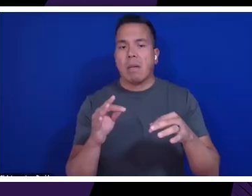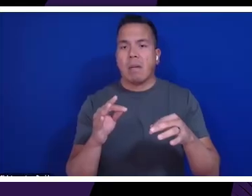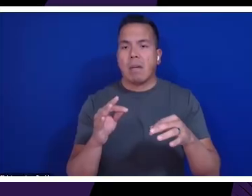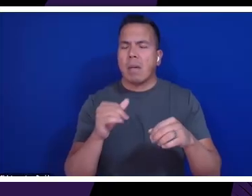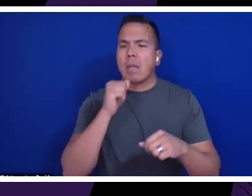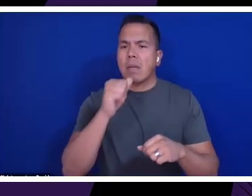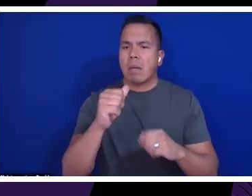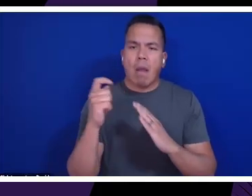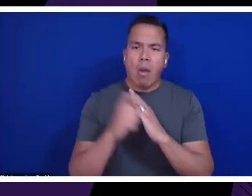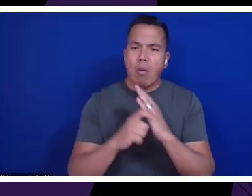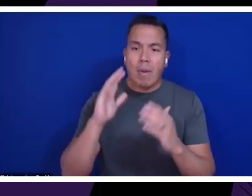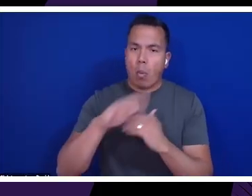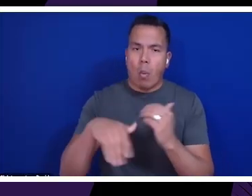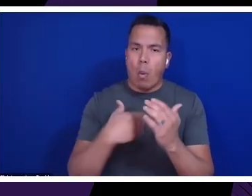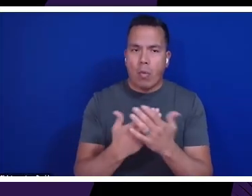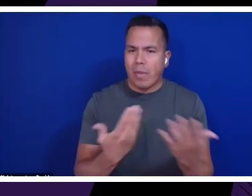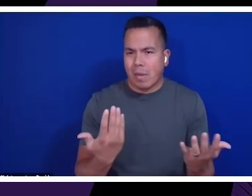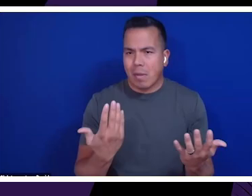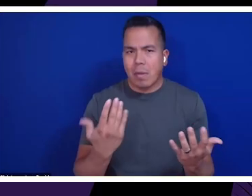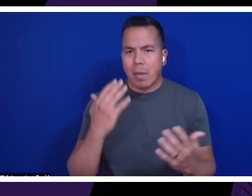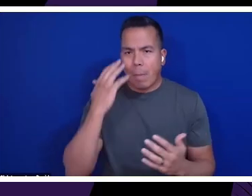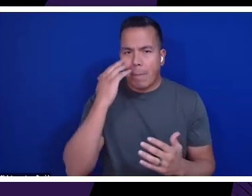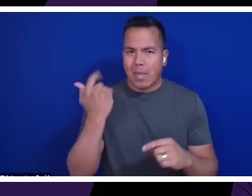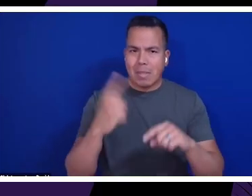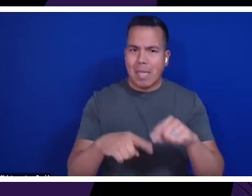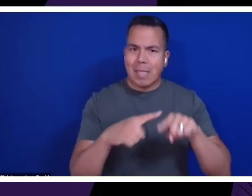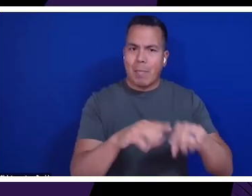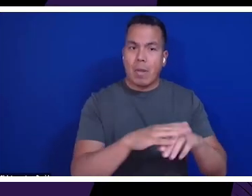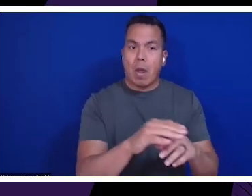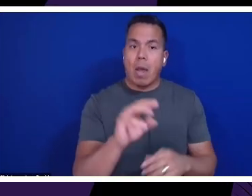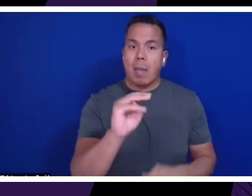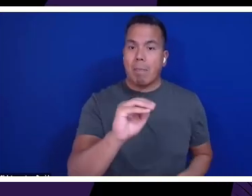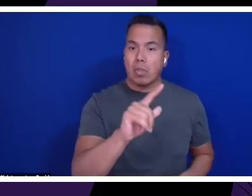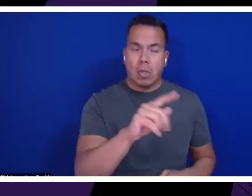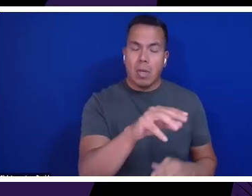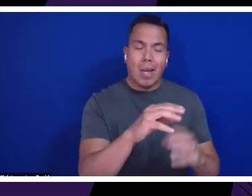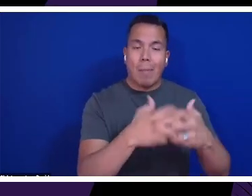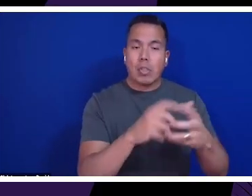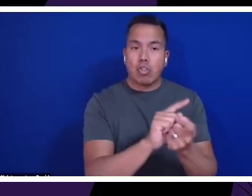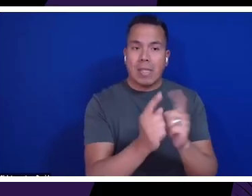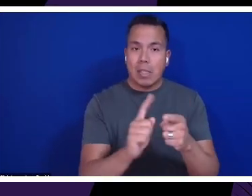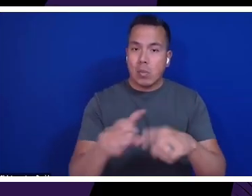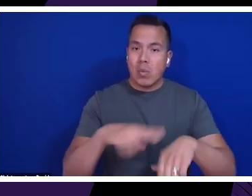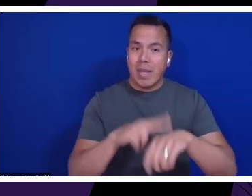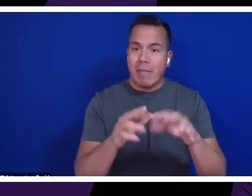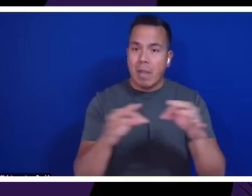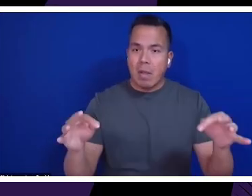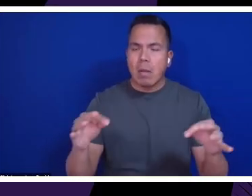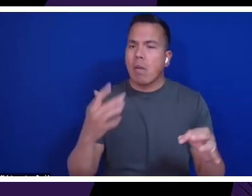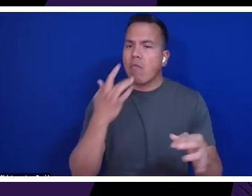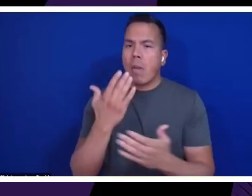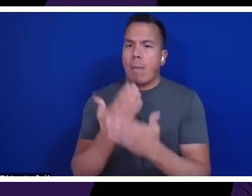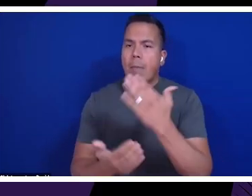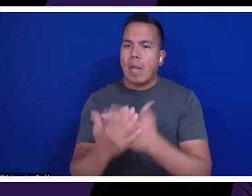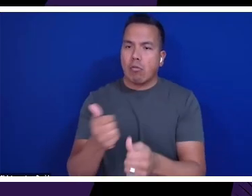automating the whole thing, because we can't depend upon the machine transaction to give the native field to the users, rather than doing that, we reduce the manual tracking effort